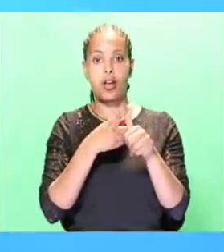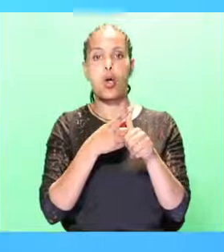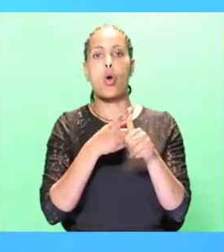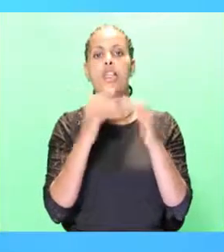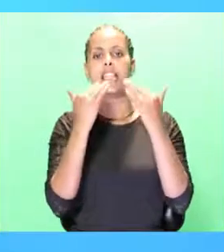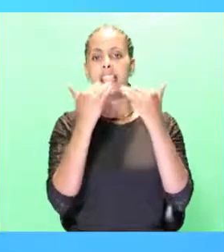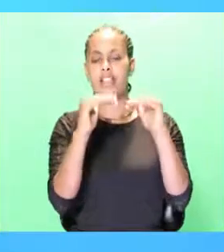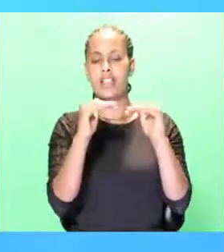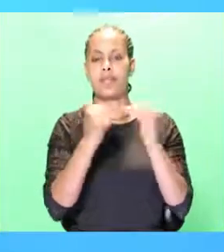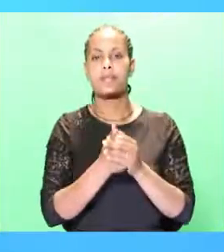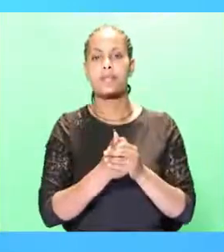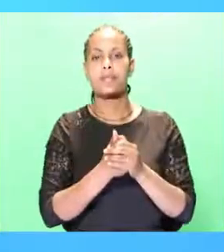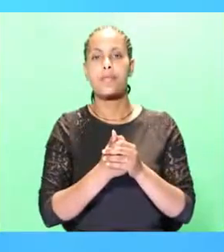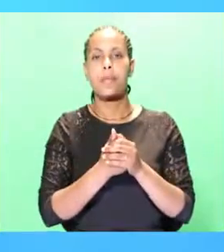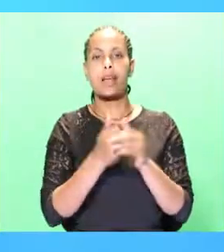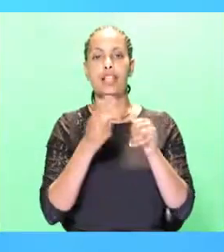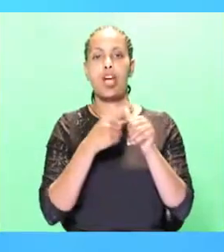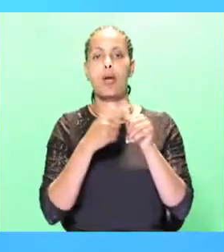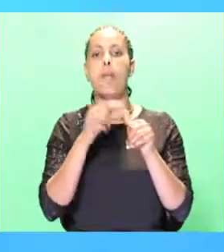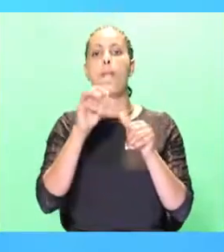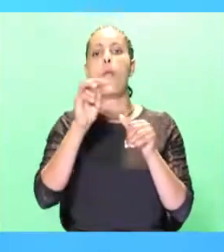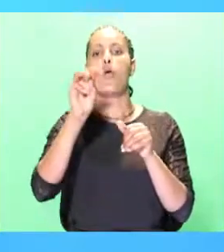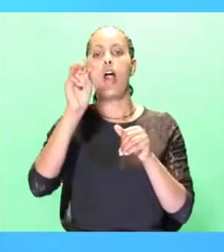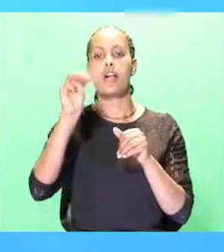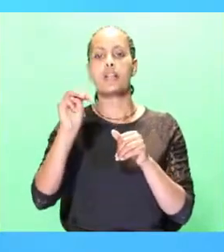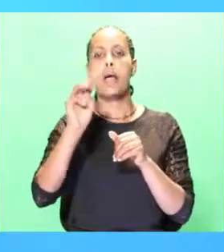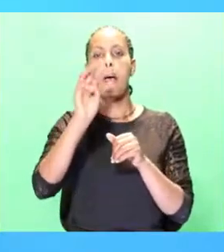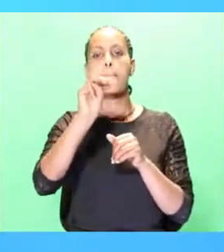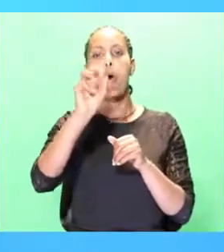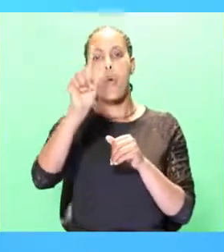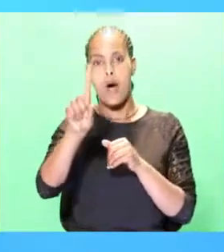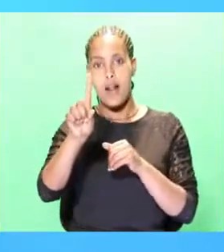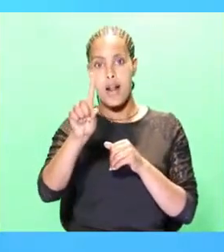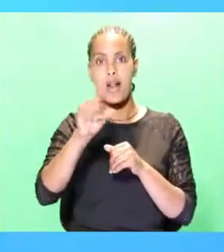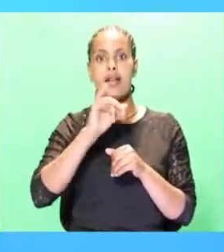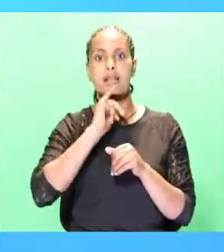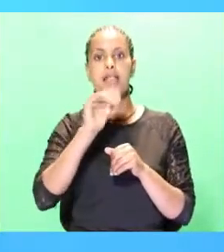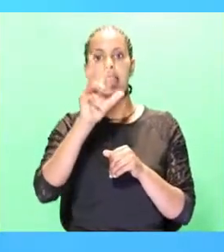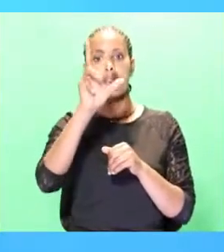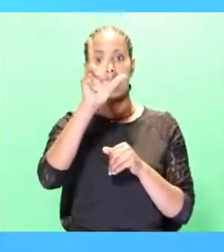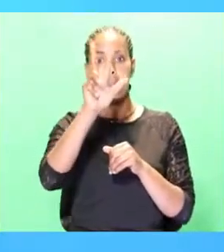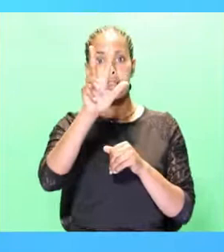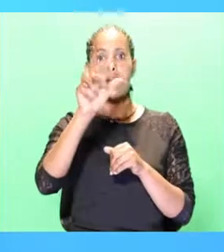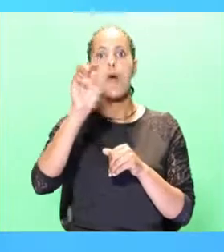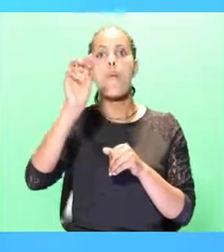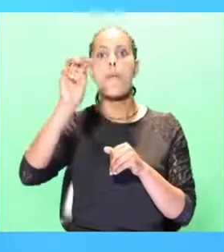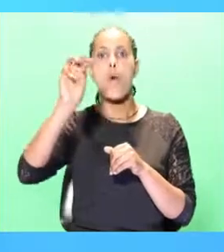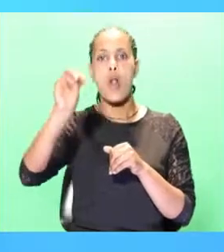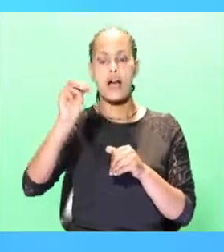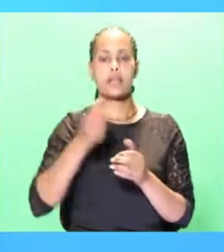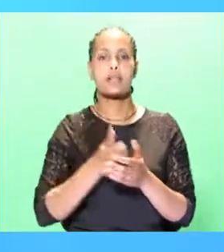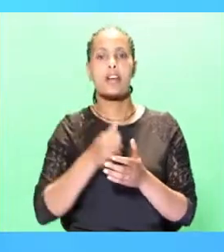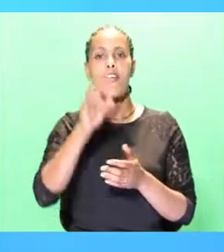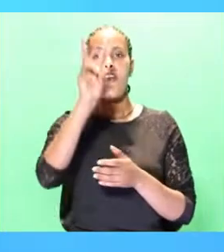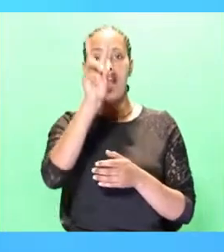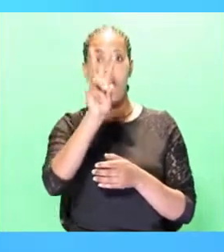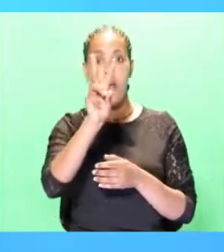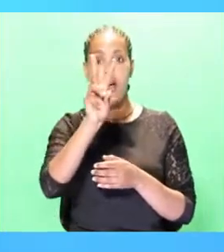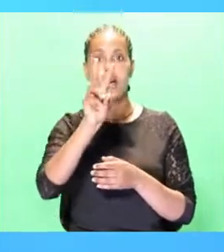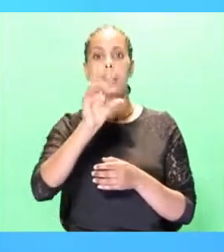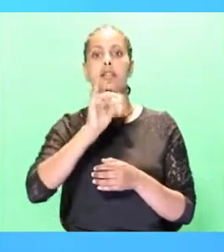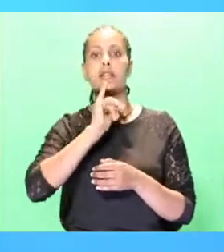concentration, initial molarity. M1 is 3 molar. V1